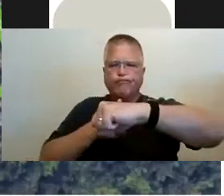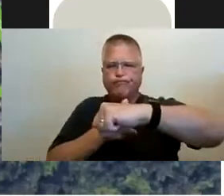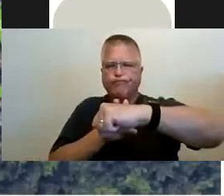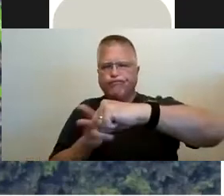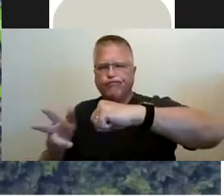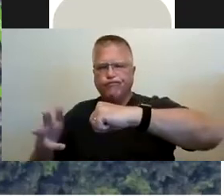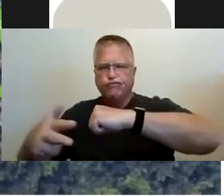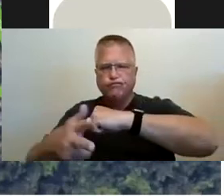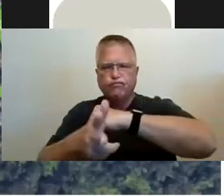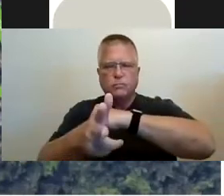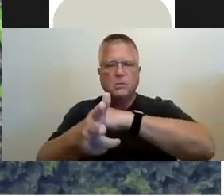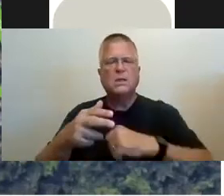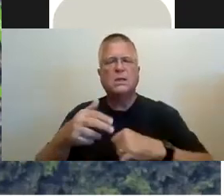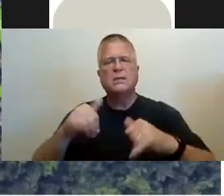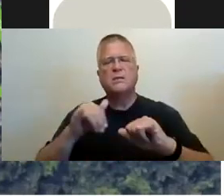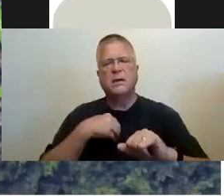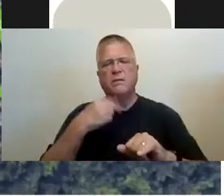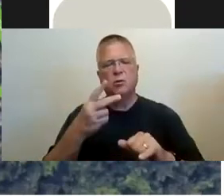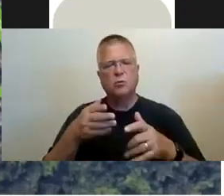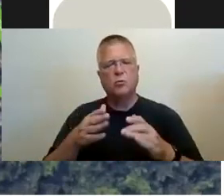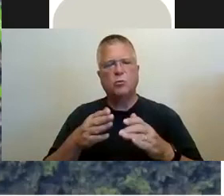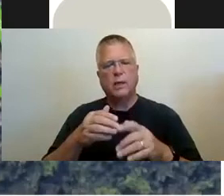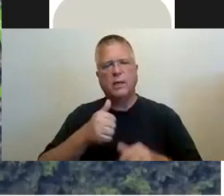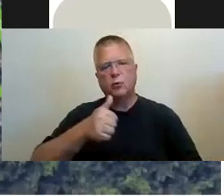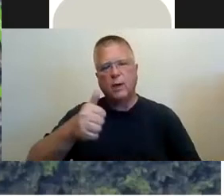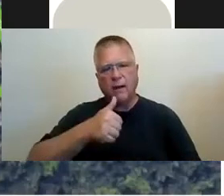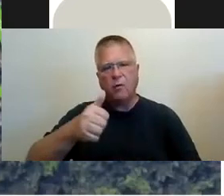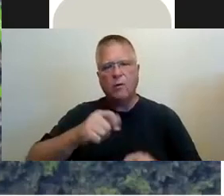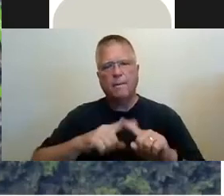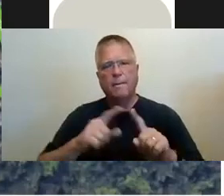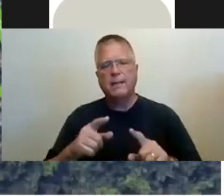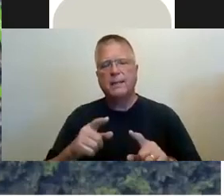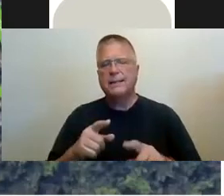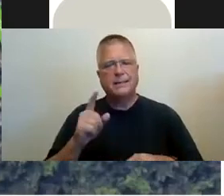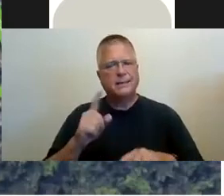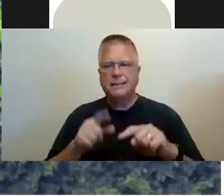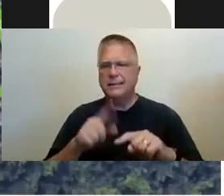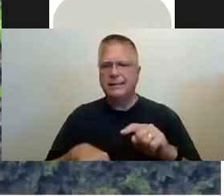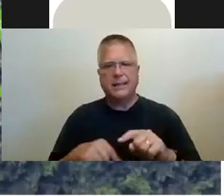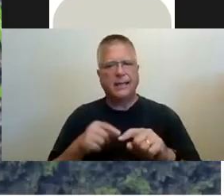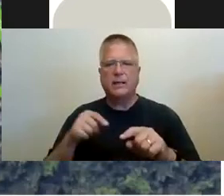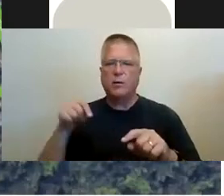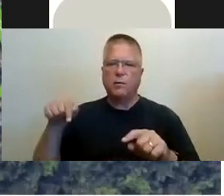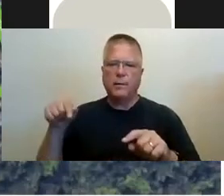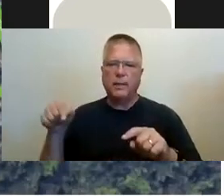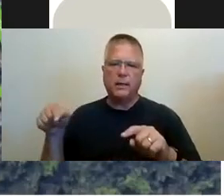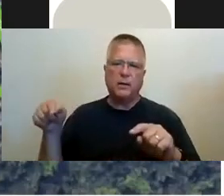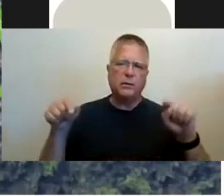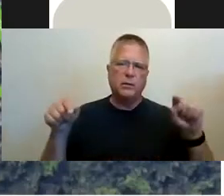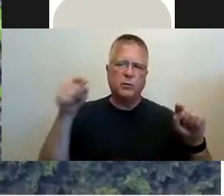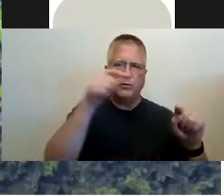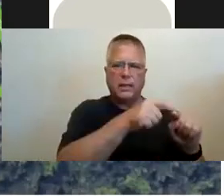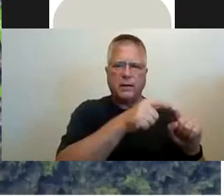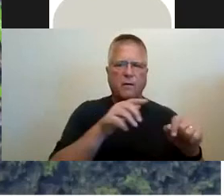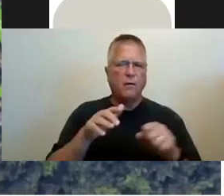have two-way travel, but you would not be able to travel the full length of the street.